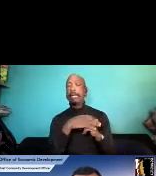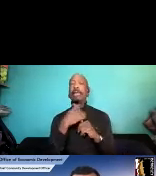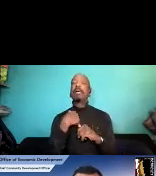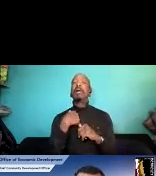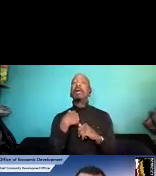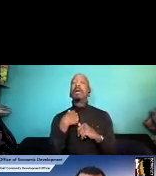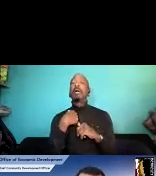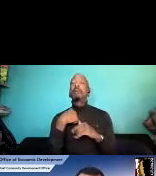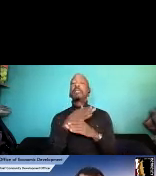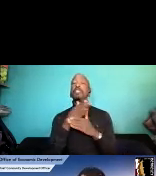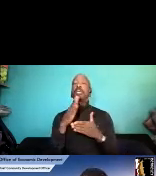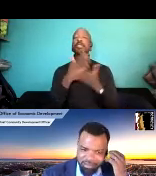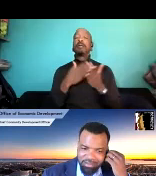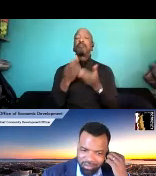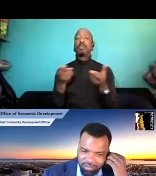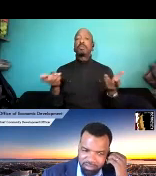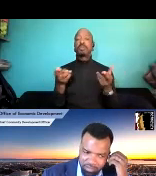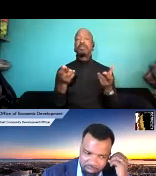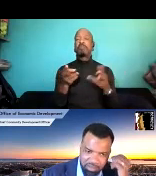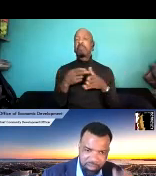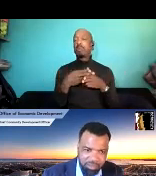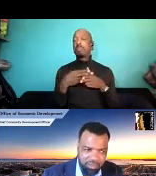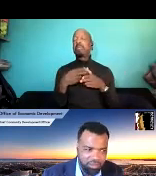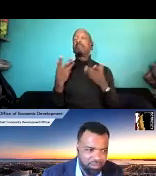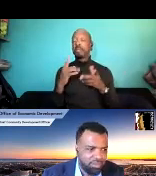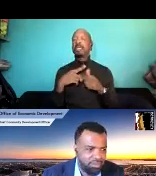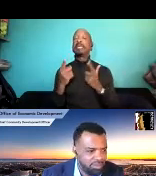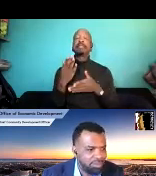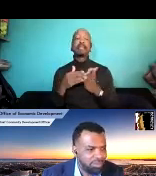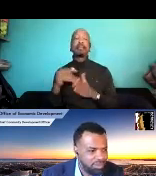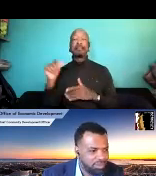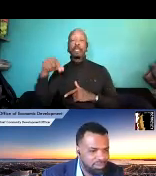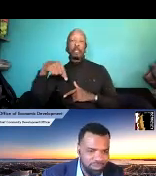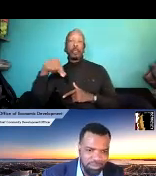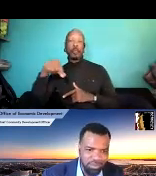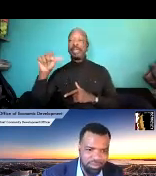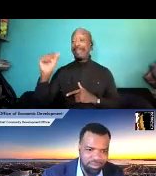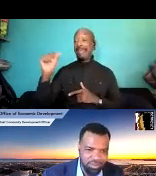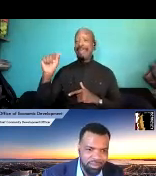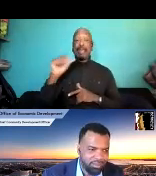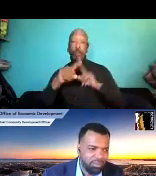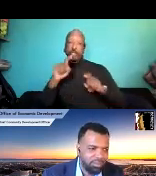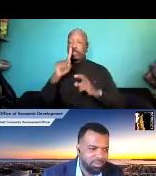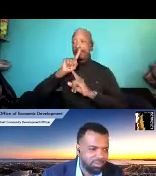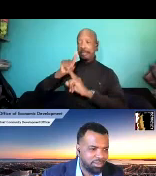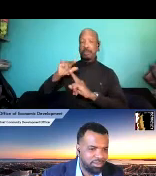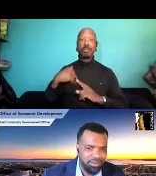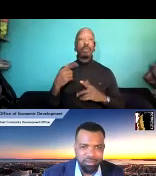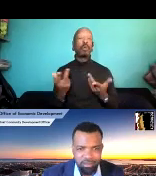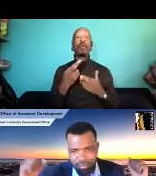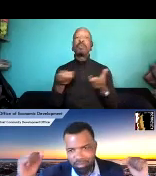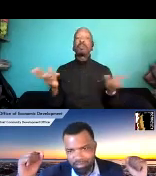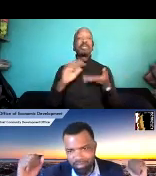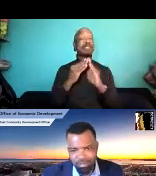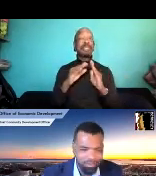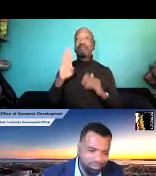some resources really quick, and then we'll go to some Q&A. So resources, the city of Berkeley, like Kieron just